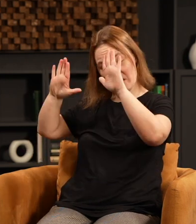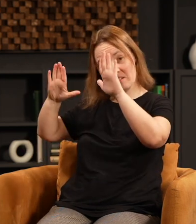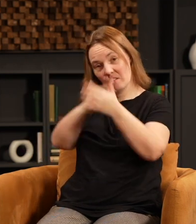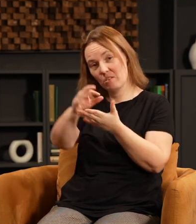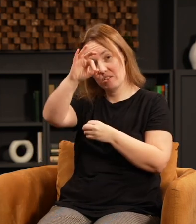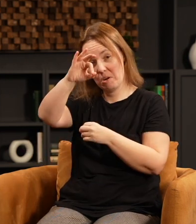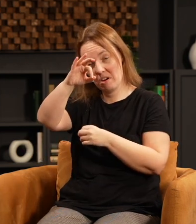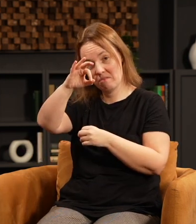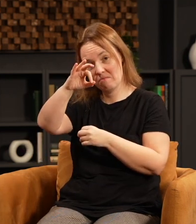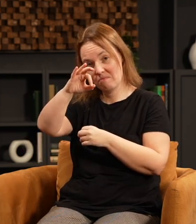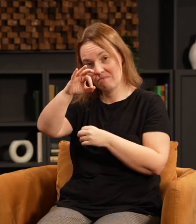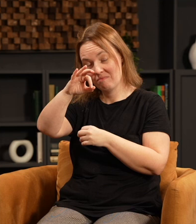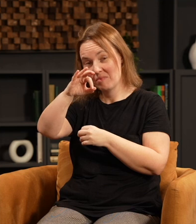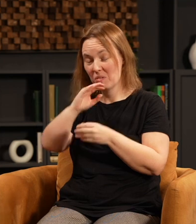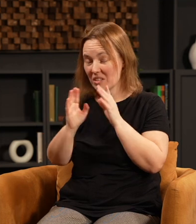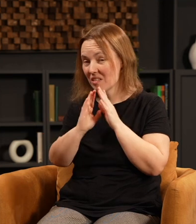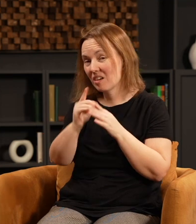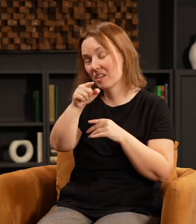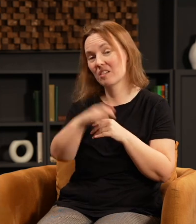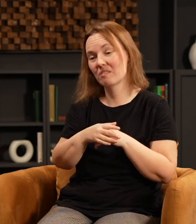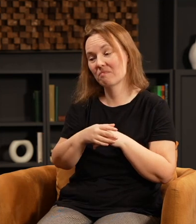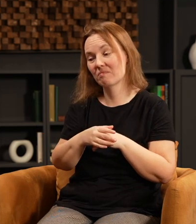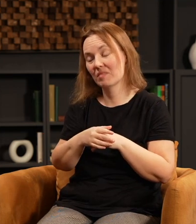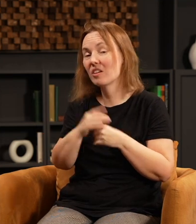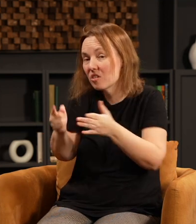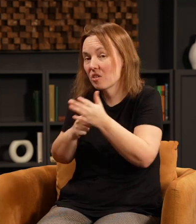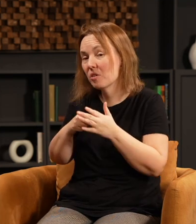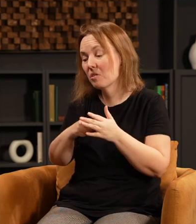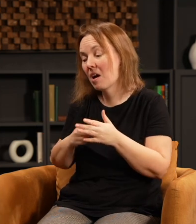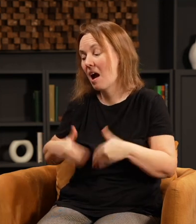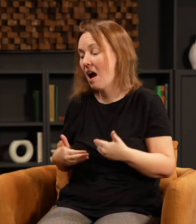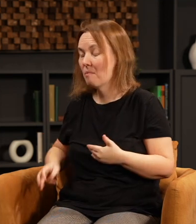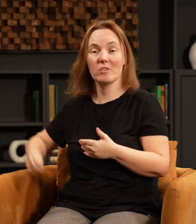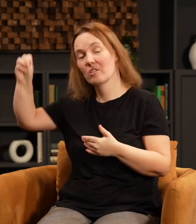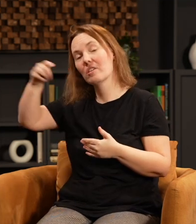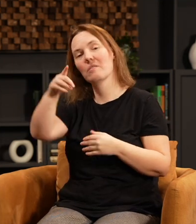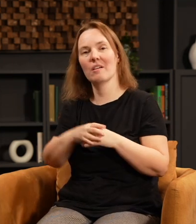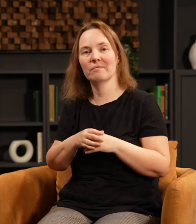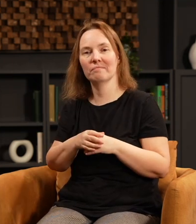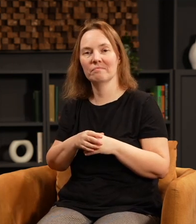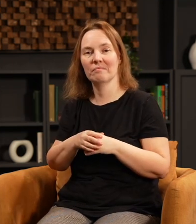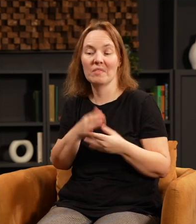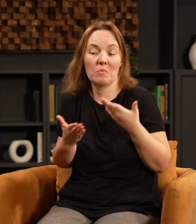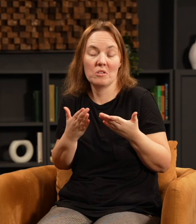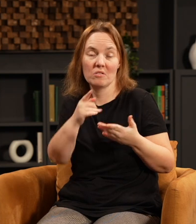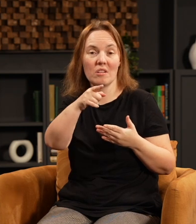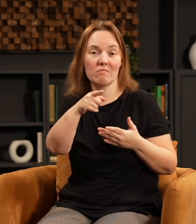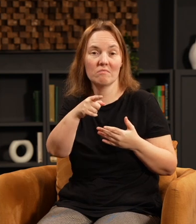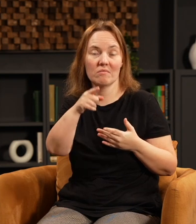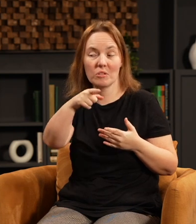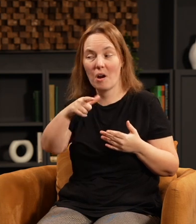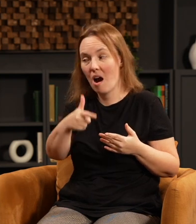show you how mature you are. Whether you're still an infant, whether you're still dealing with stuff that kids deal with spiritually speaking, or whether or not you